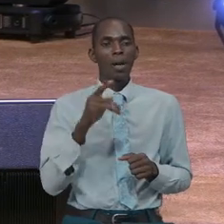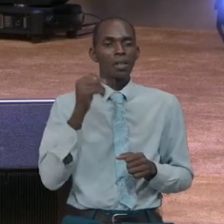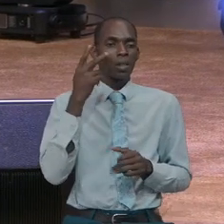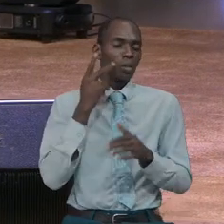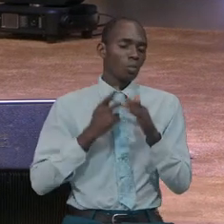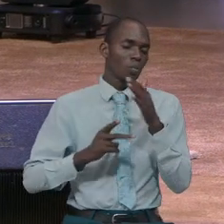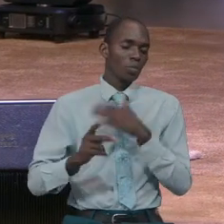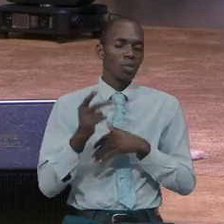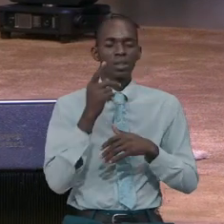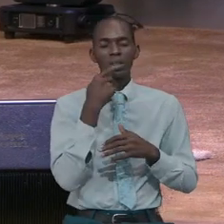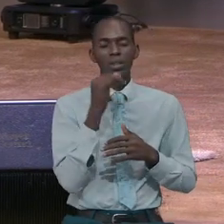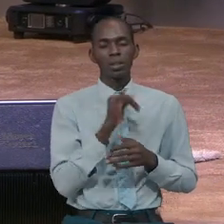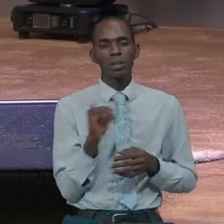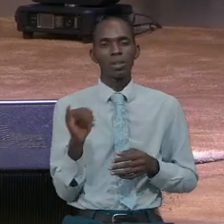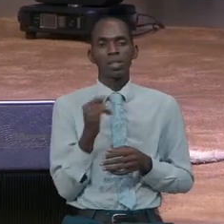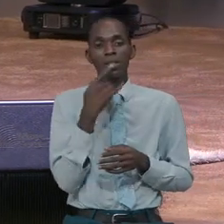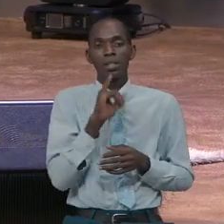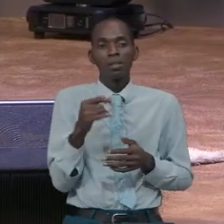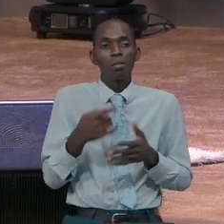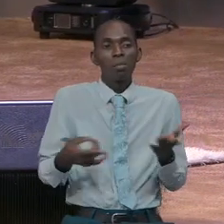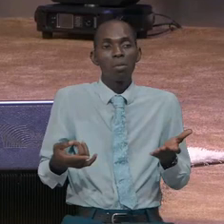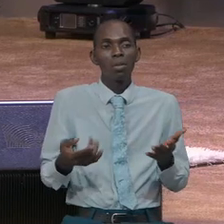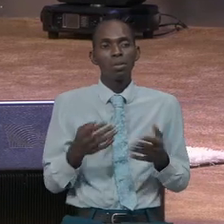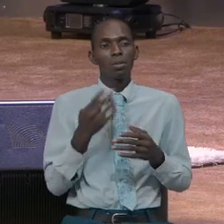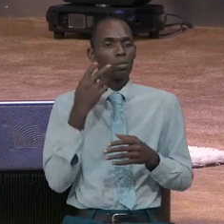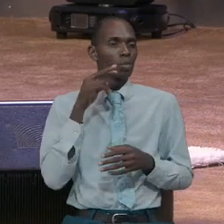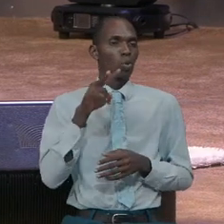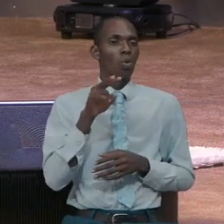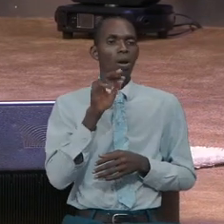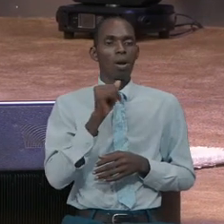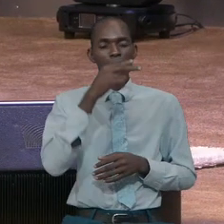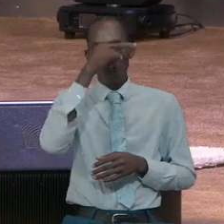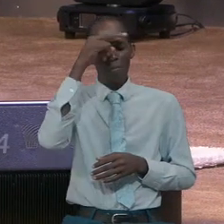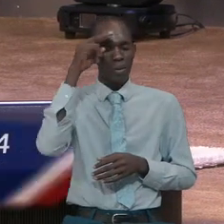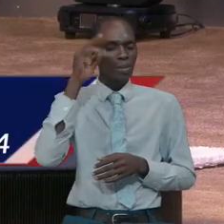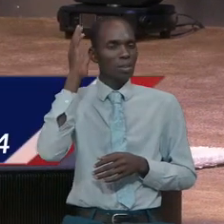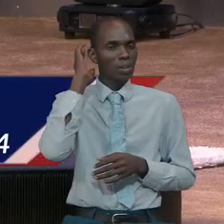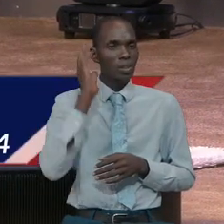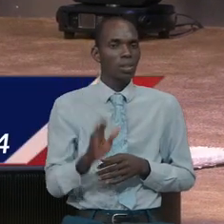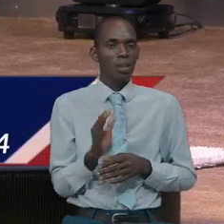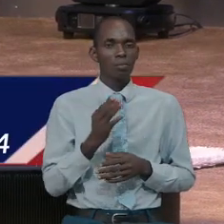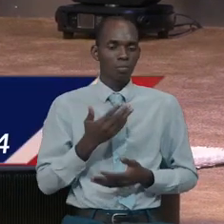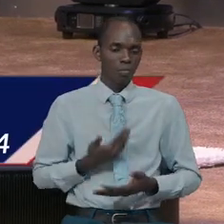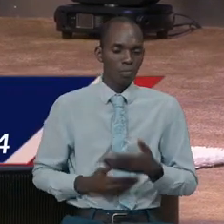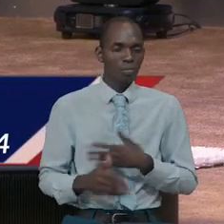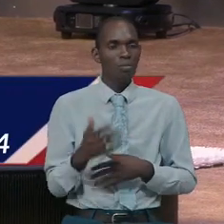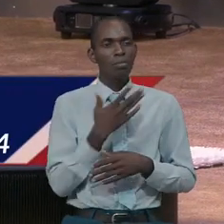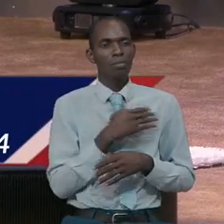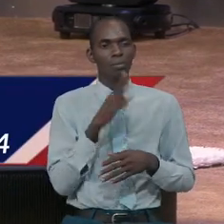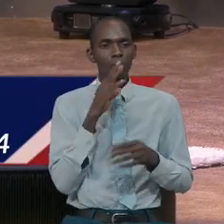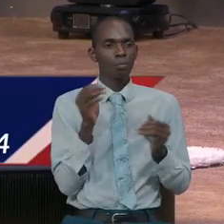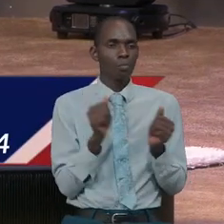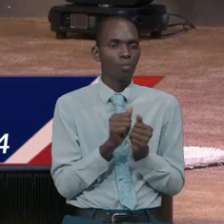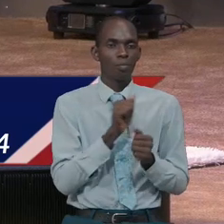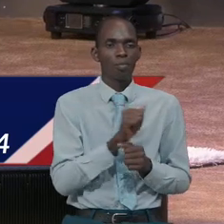verse 23, saying what? Behold, a virgin shall conceive and be a child, and shall